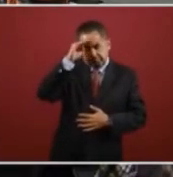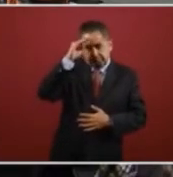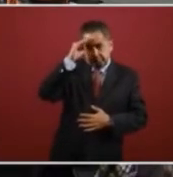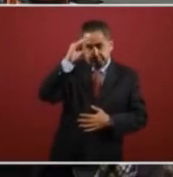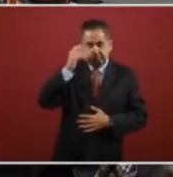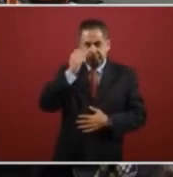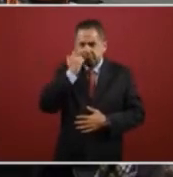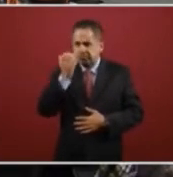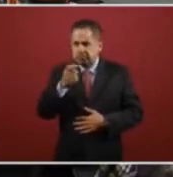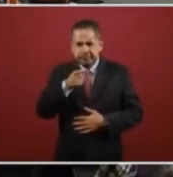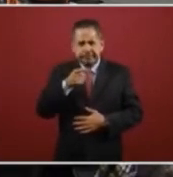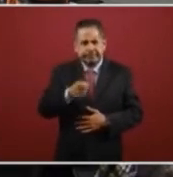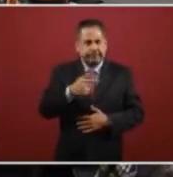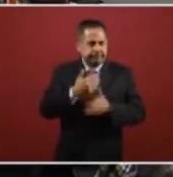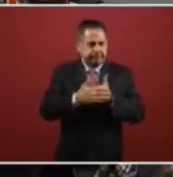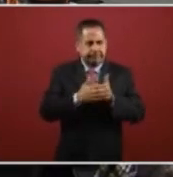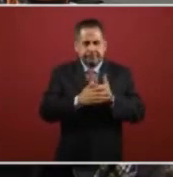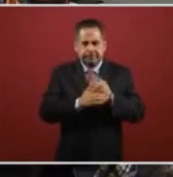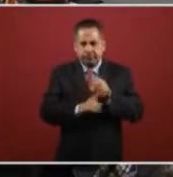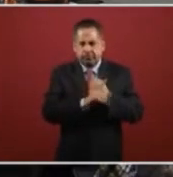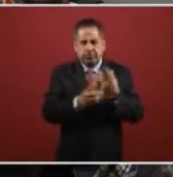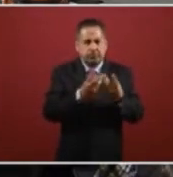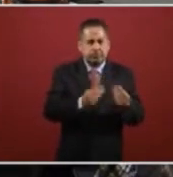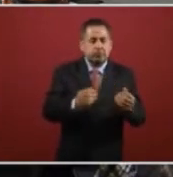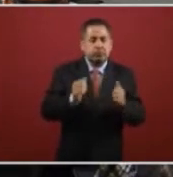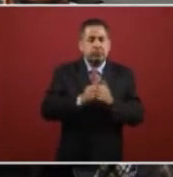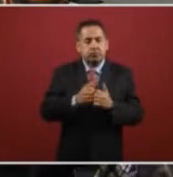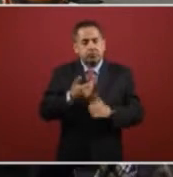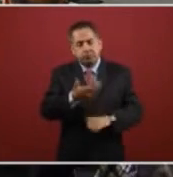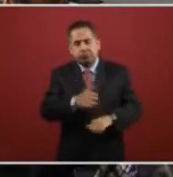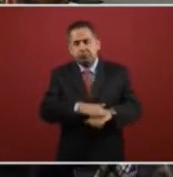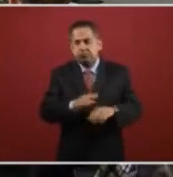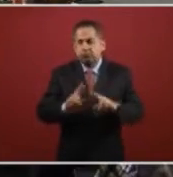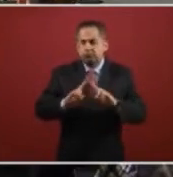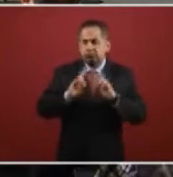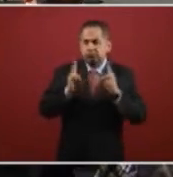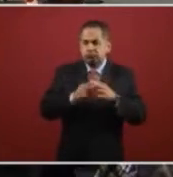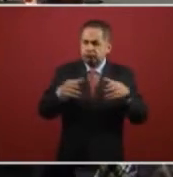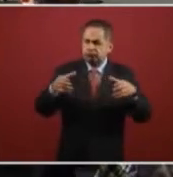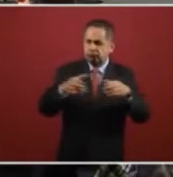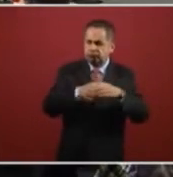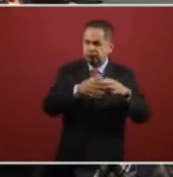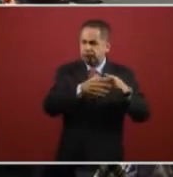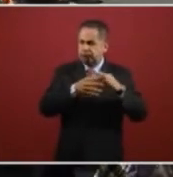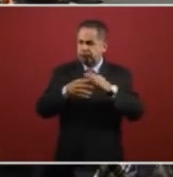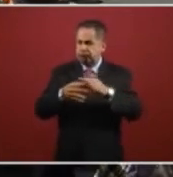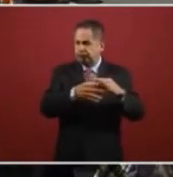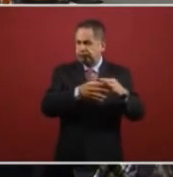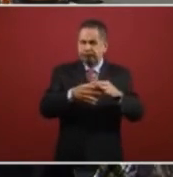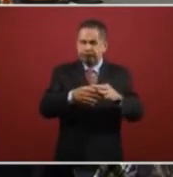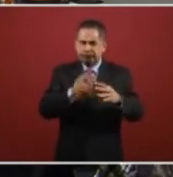I'm hopeful that they will resolve this using